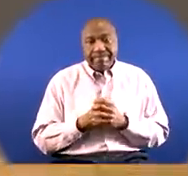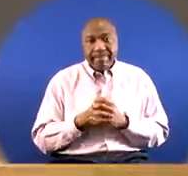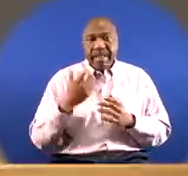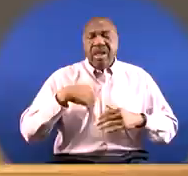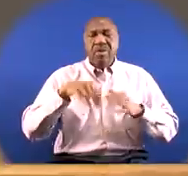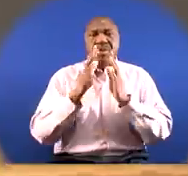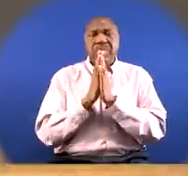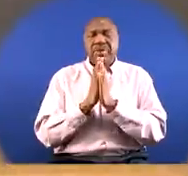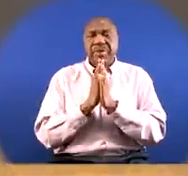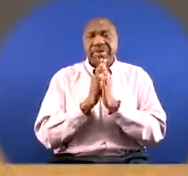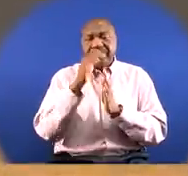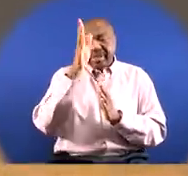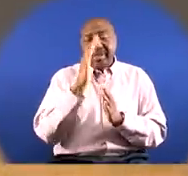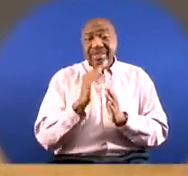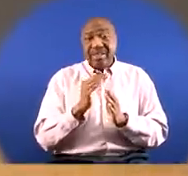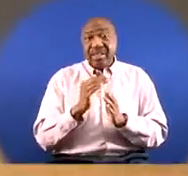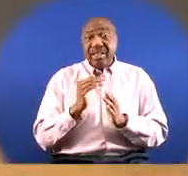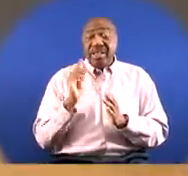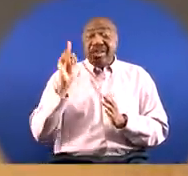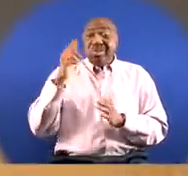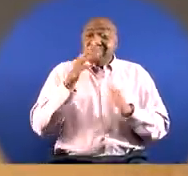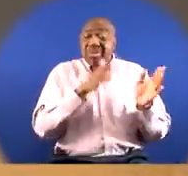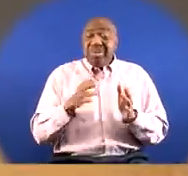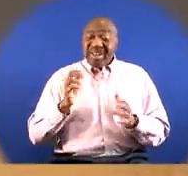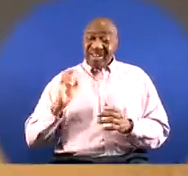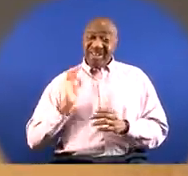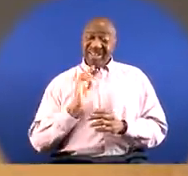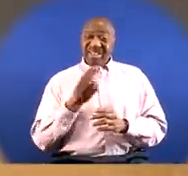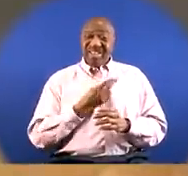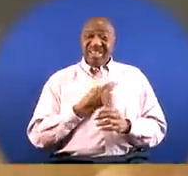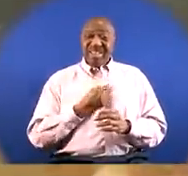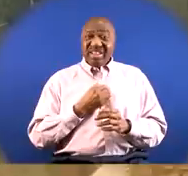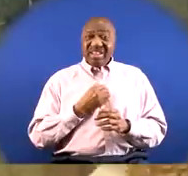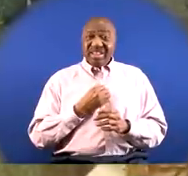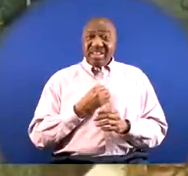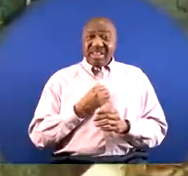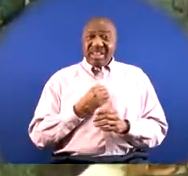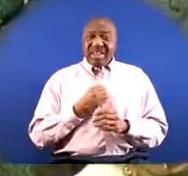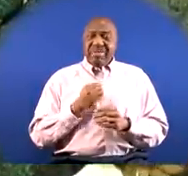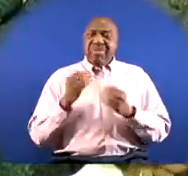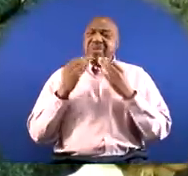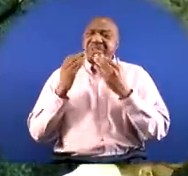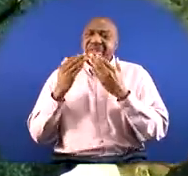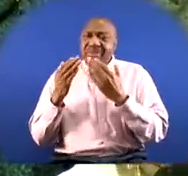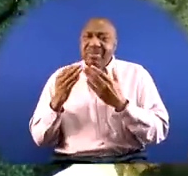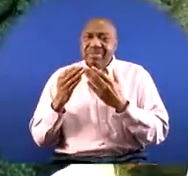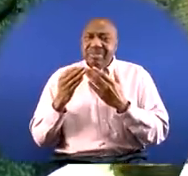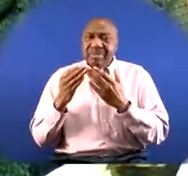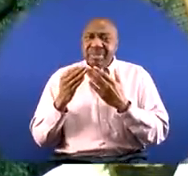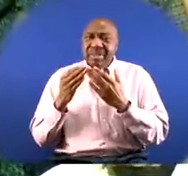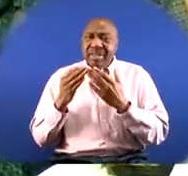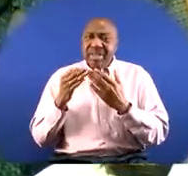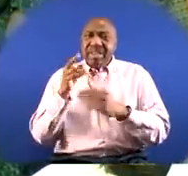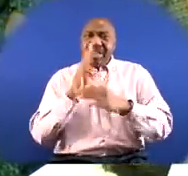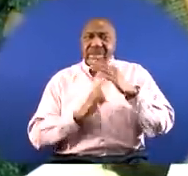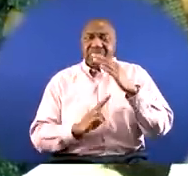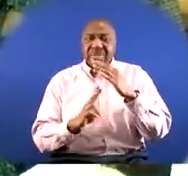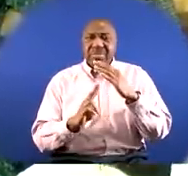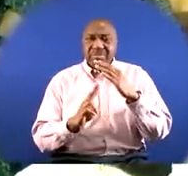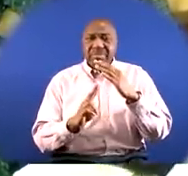you will prepare us in our hearts and our minds to be more mindful, appreciative, humble,